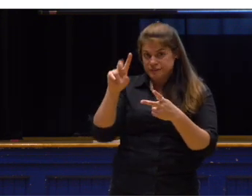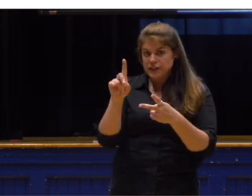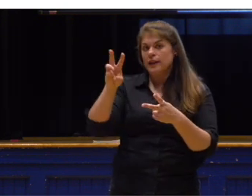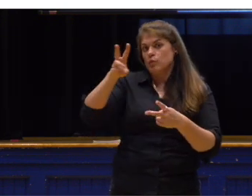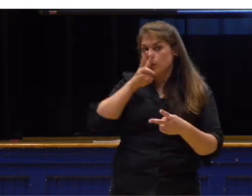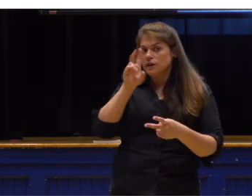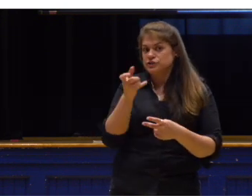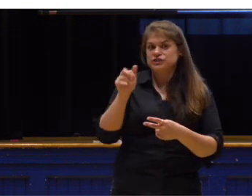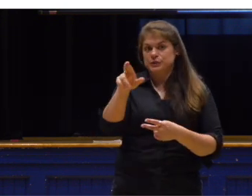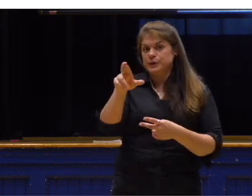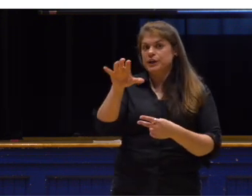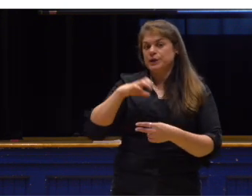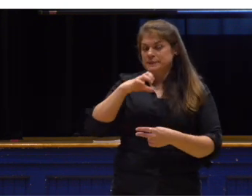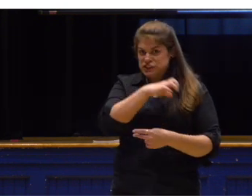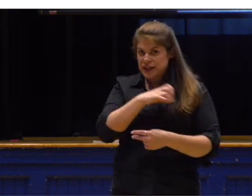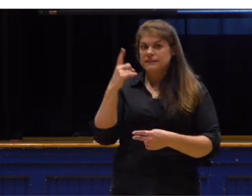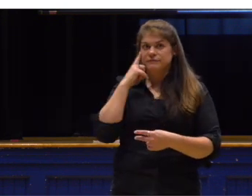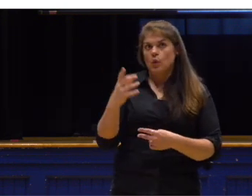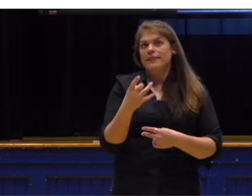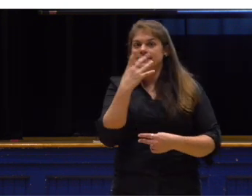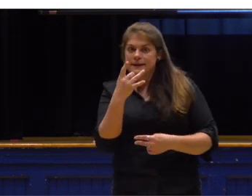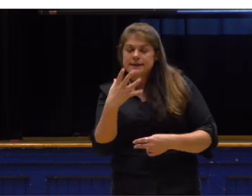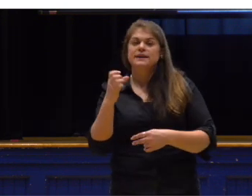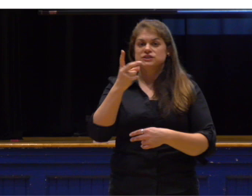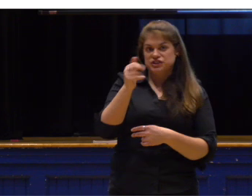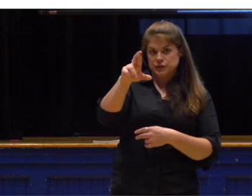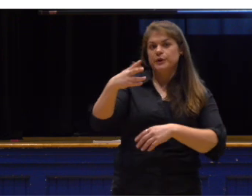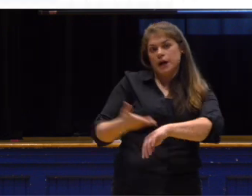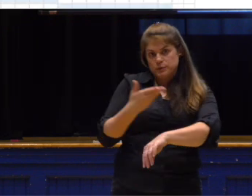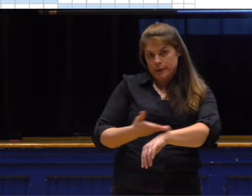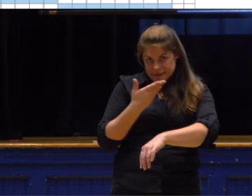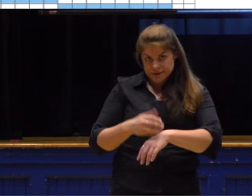for lighting, water, and sewer upgrades.